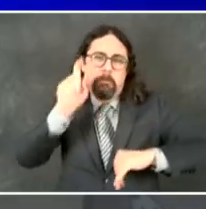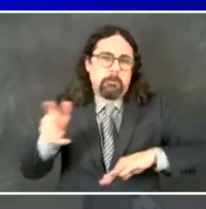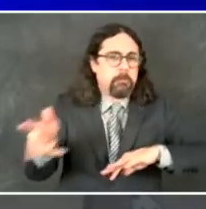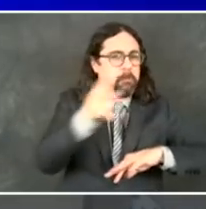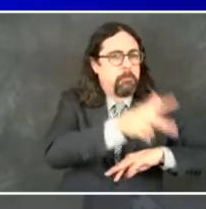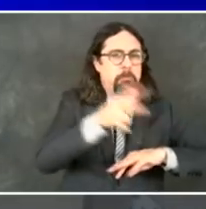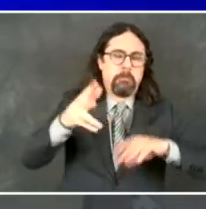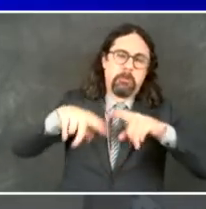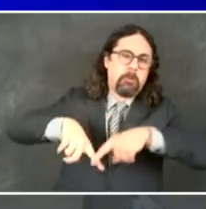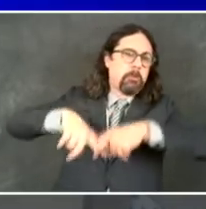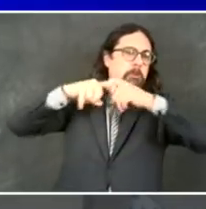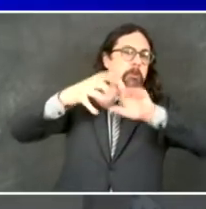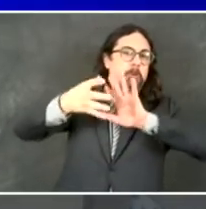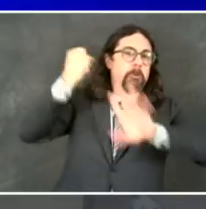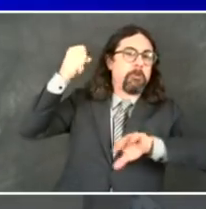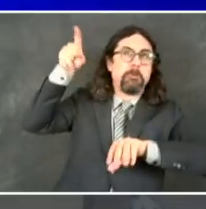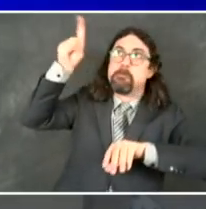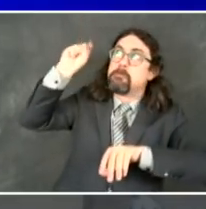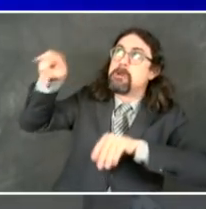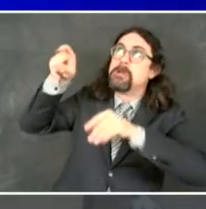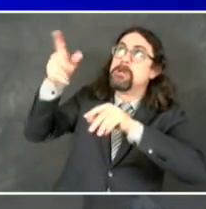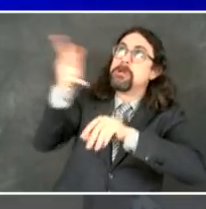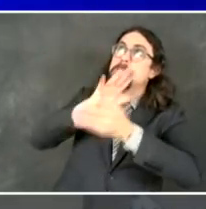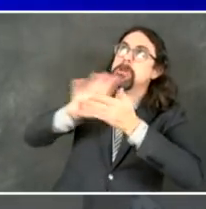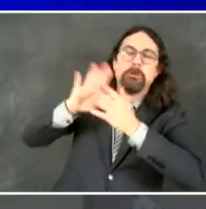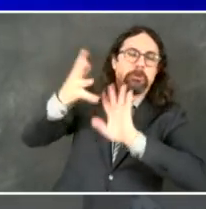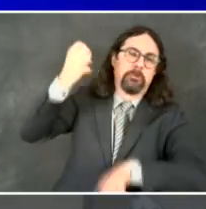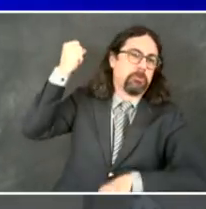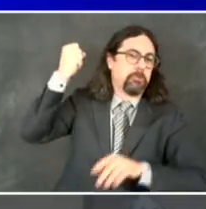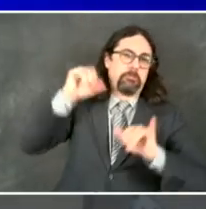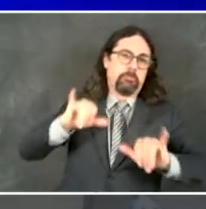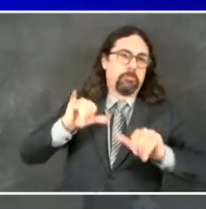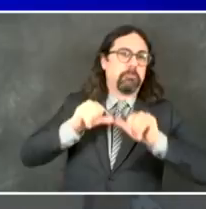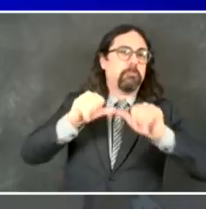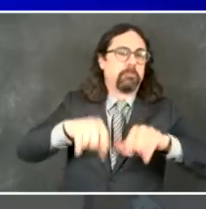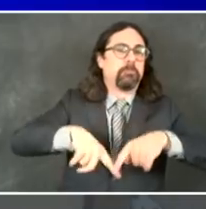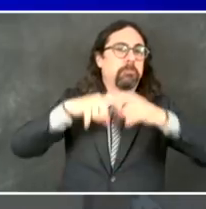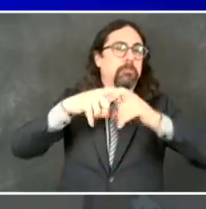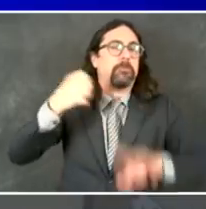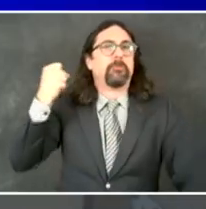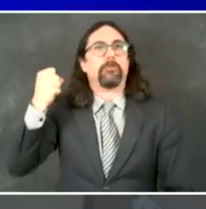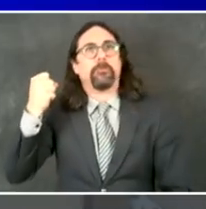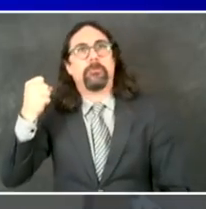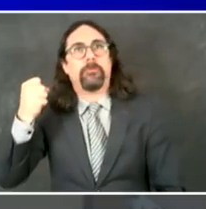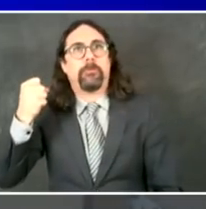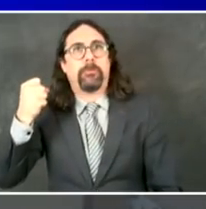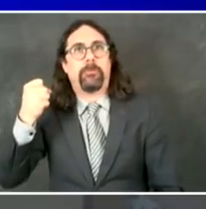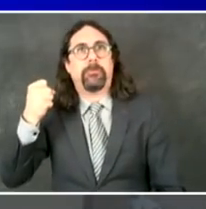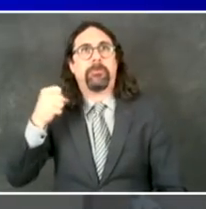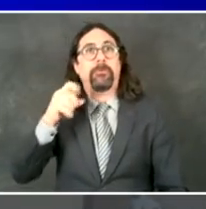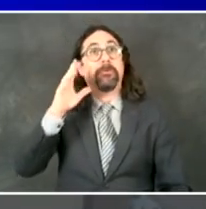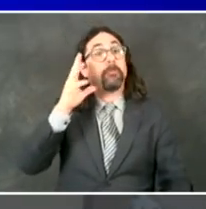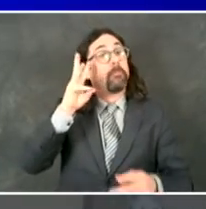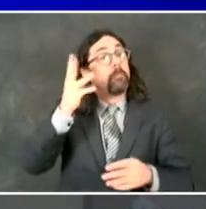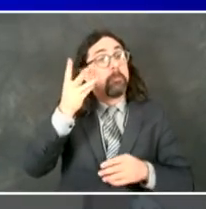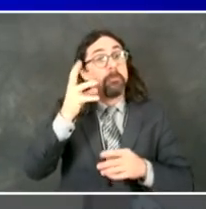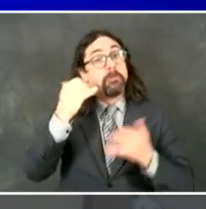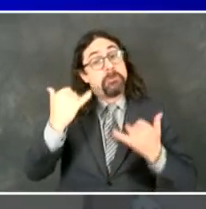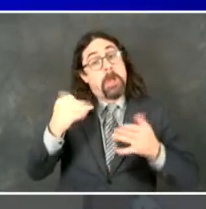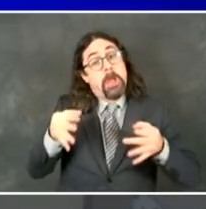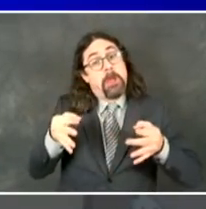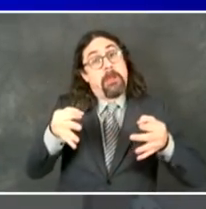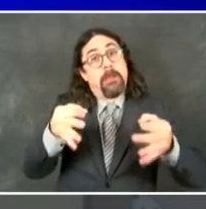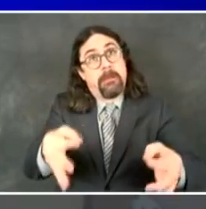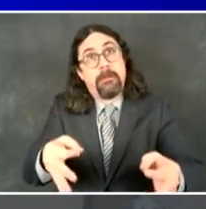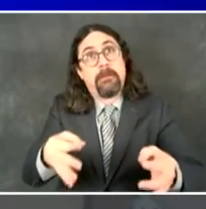continue to pull back on alternate side parking. We've been doing it 2 weeks at a time. We're going to keep doing that for the foreseeable future, and we're going to judge